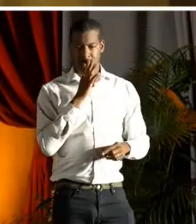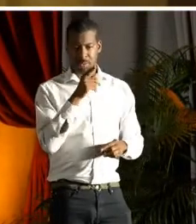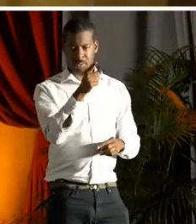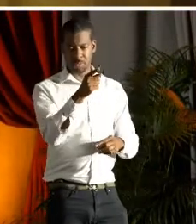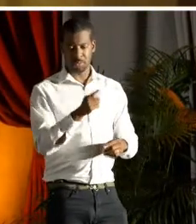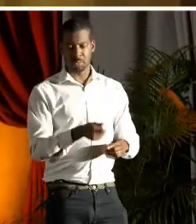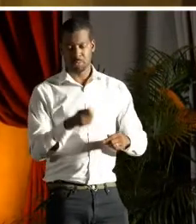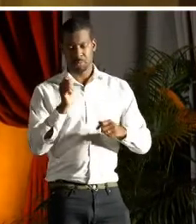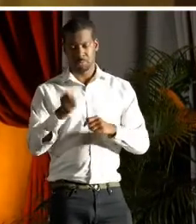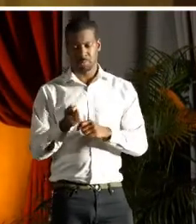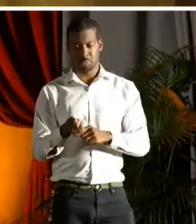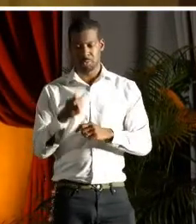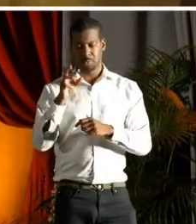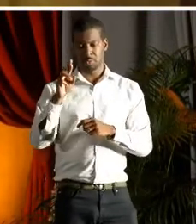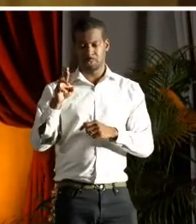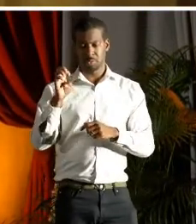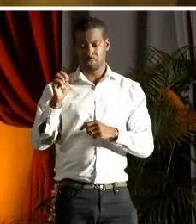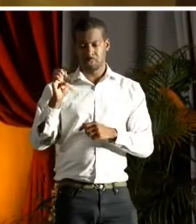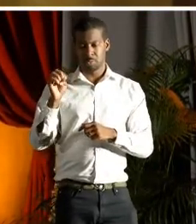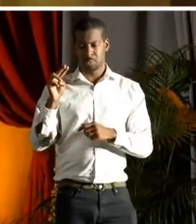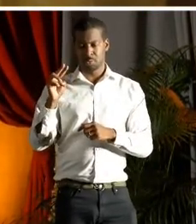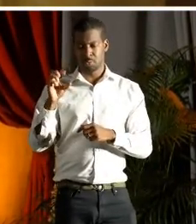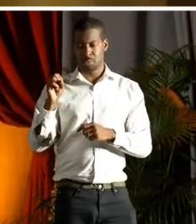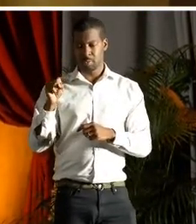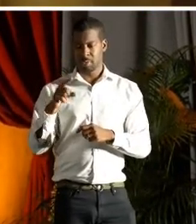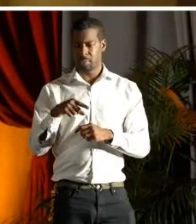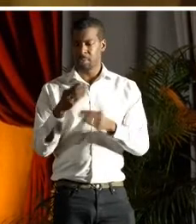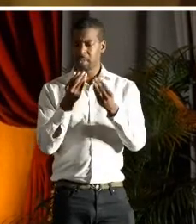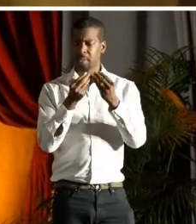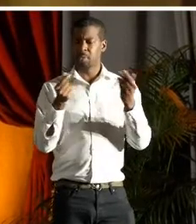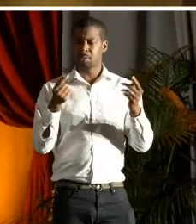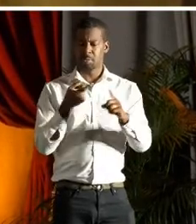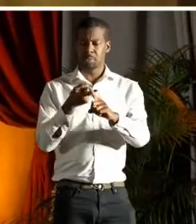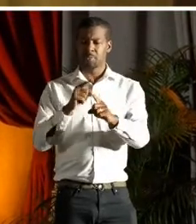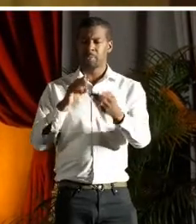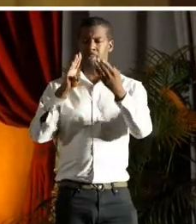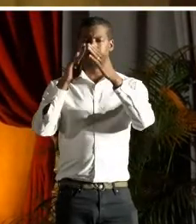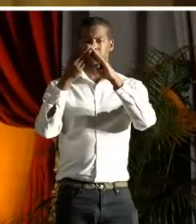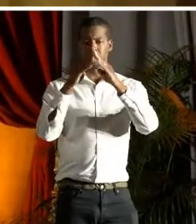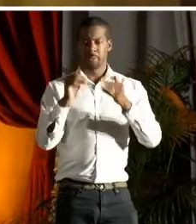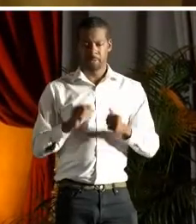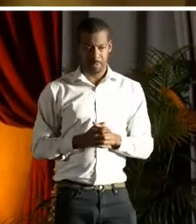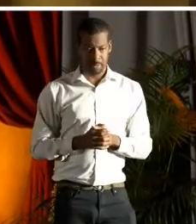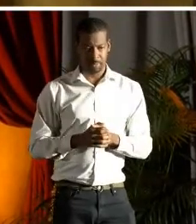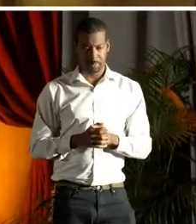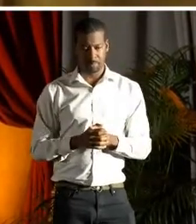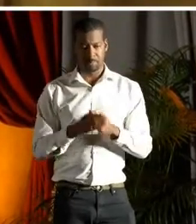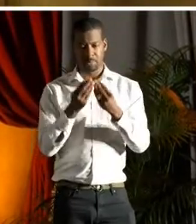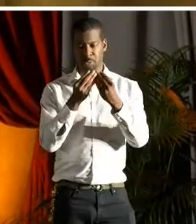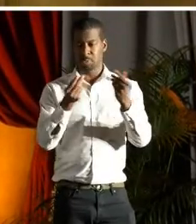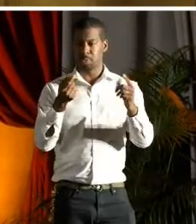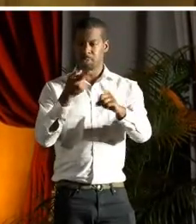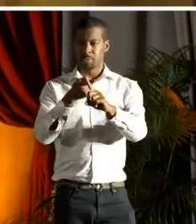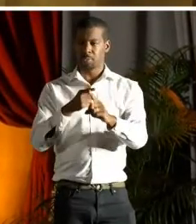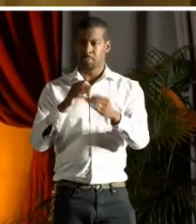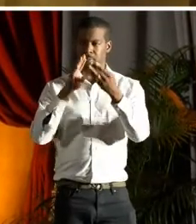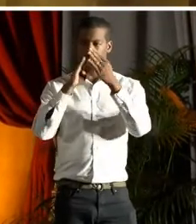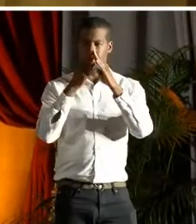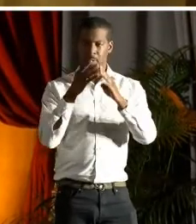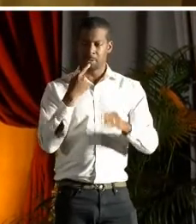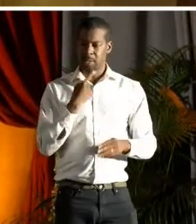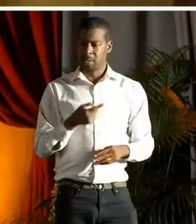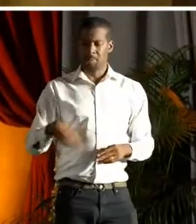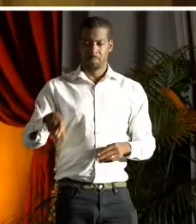Reeves earlier, that the solution came from community. The solution came from the community